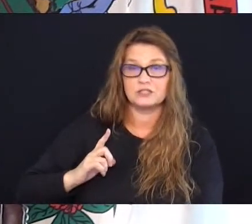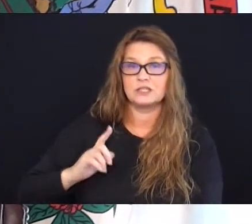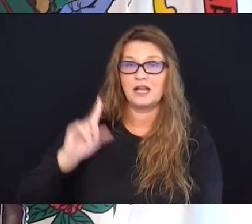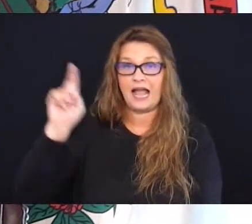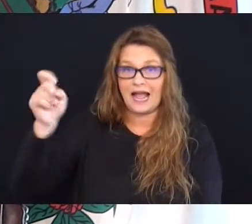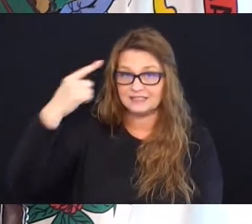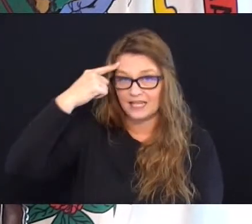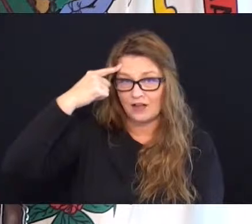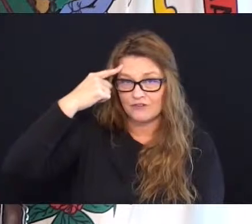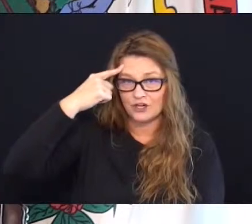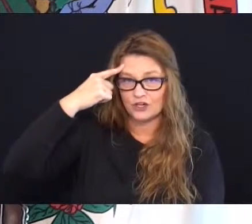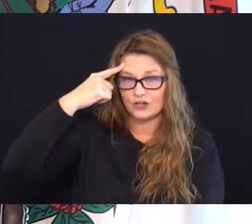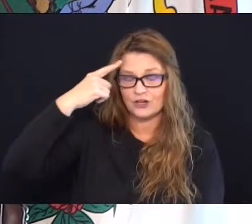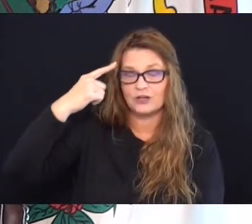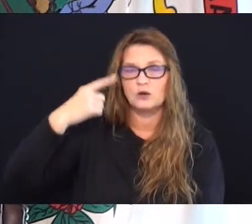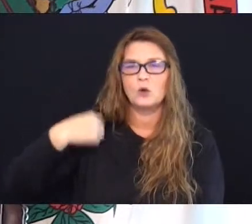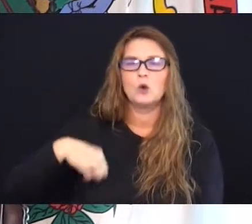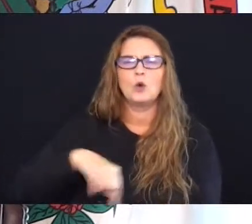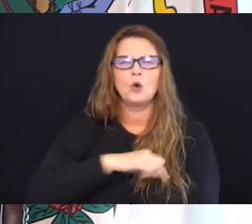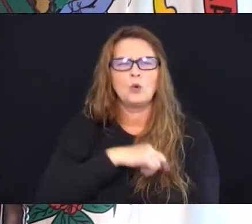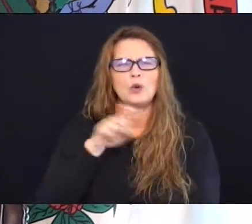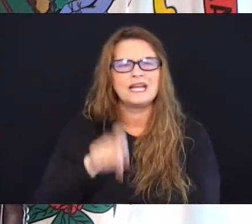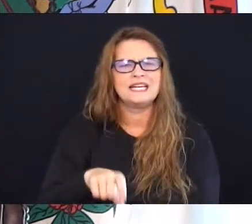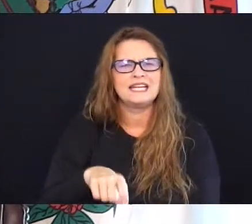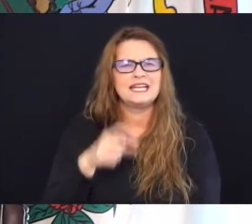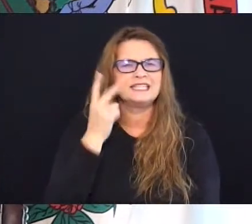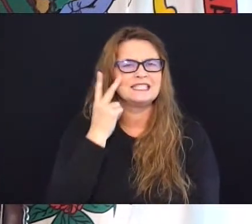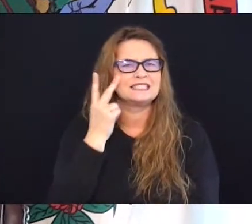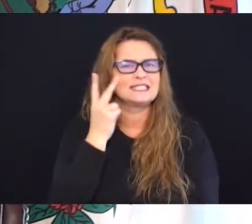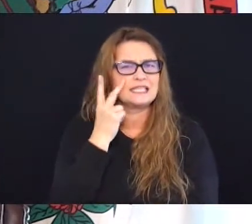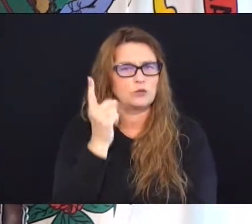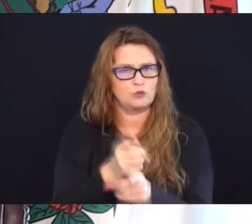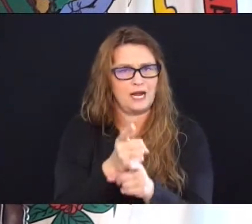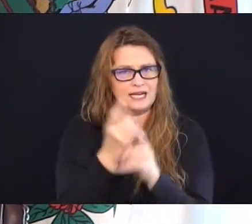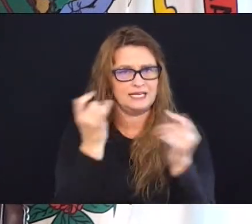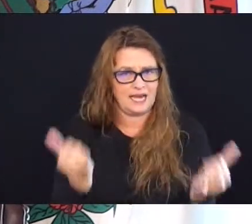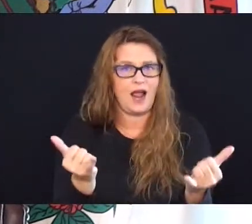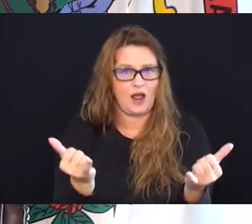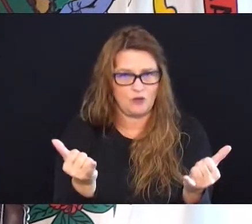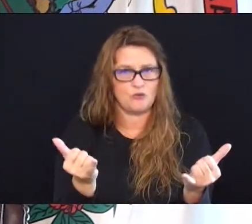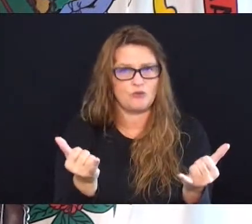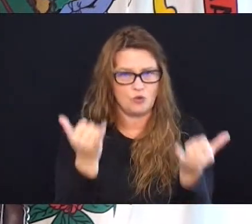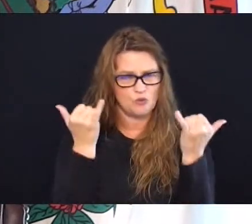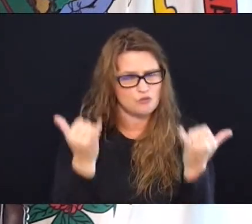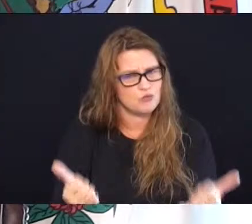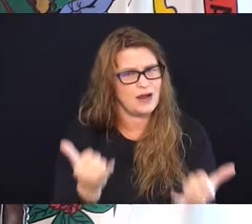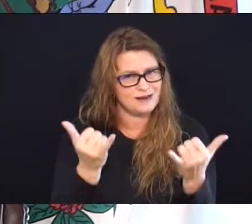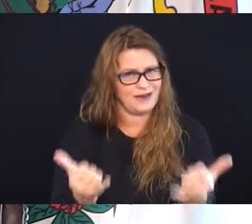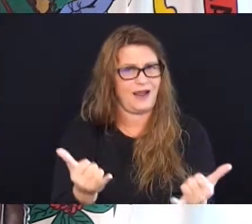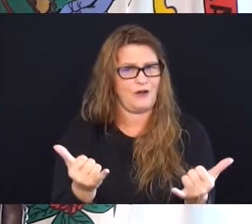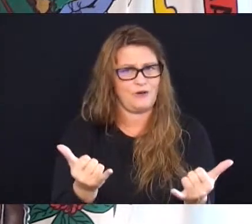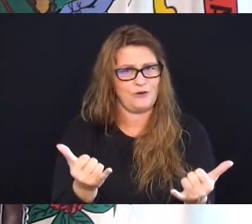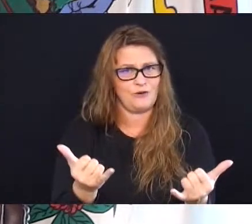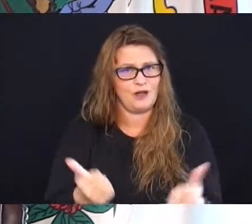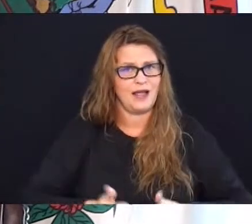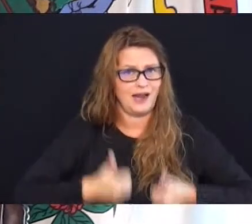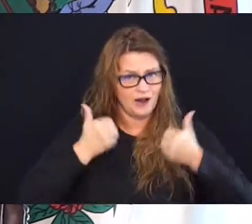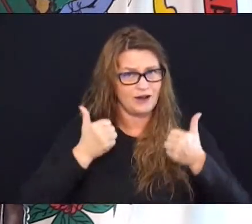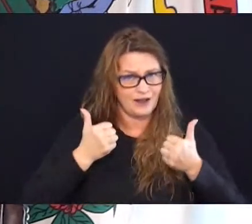the governor, we need to realize right this second, right this very second in our